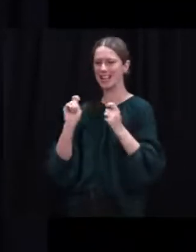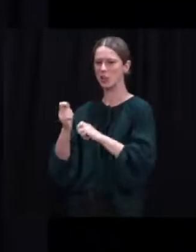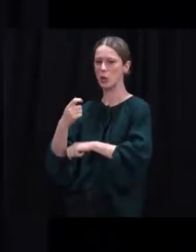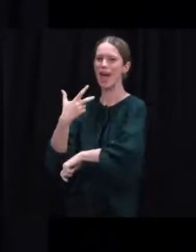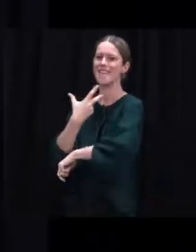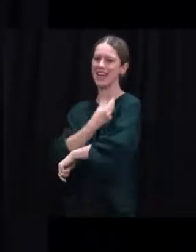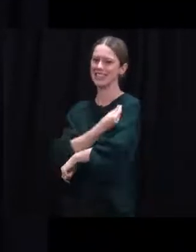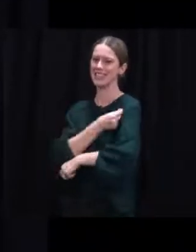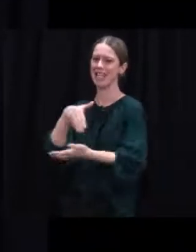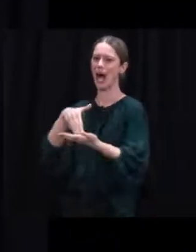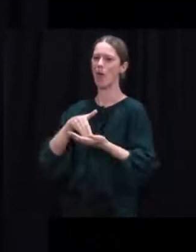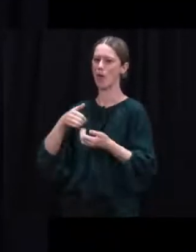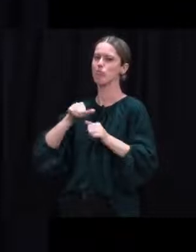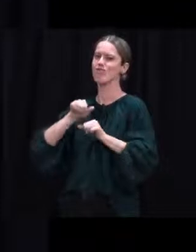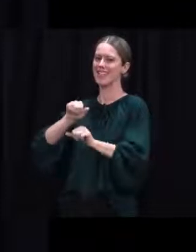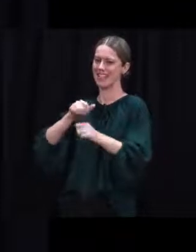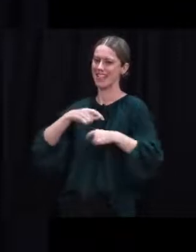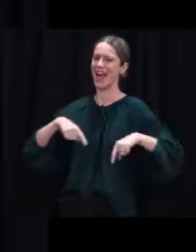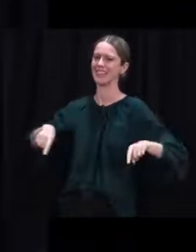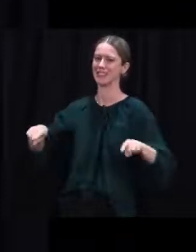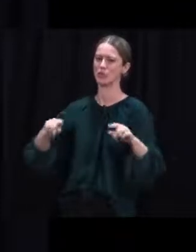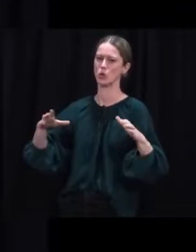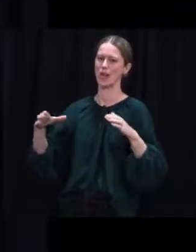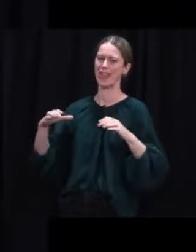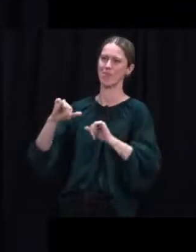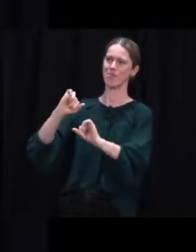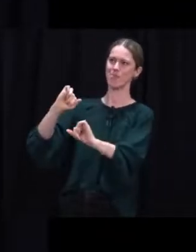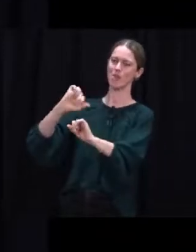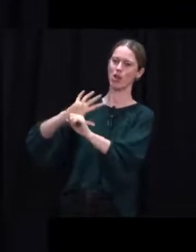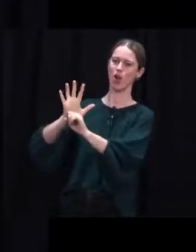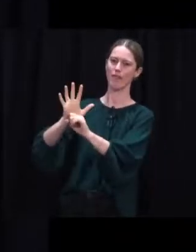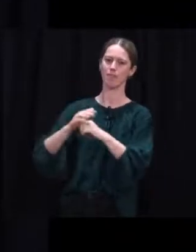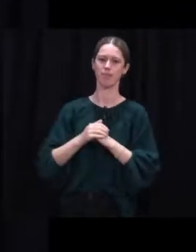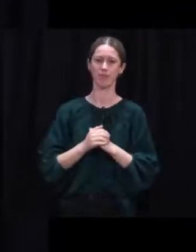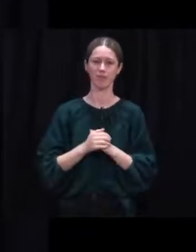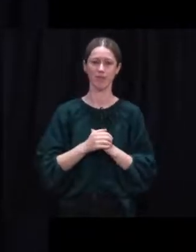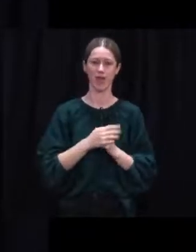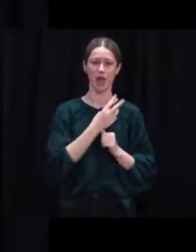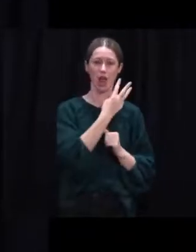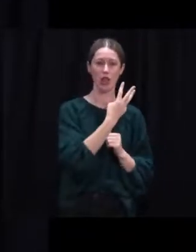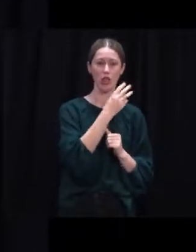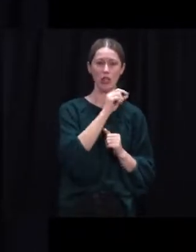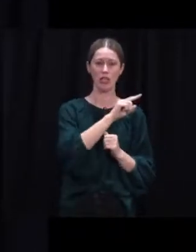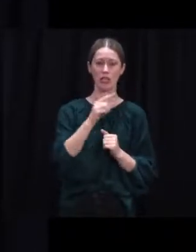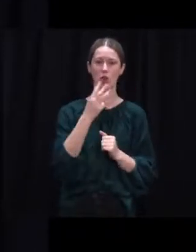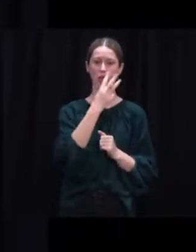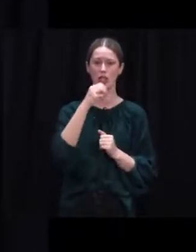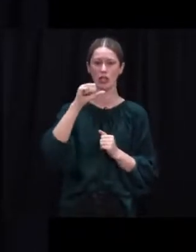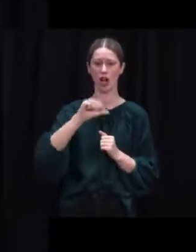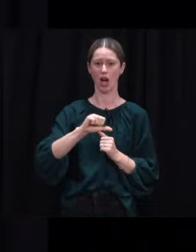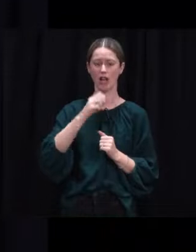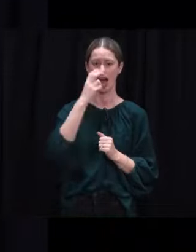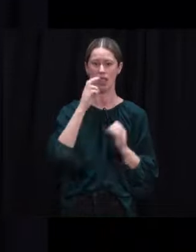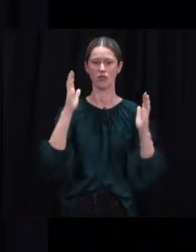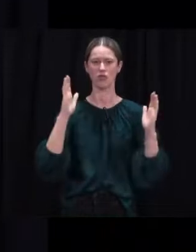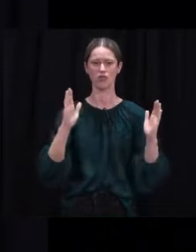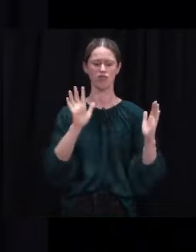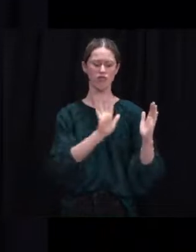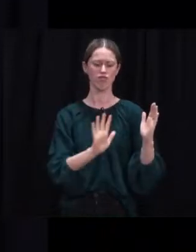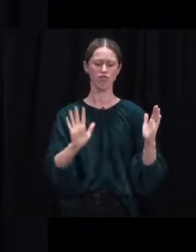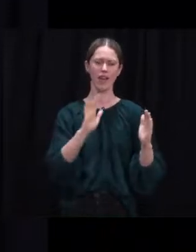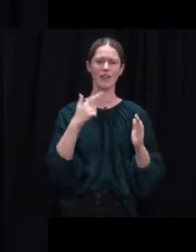border restrictions and lockdown measures being our main lines of defence to vaccination being a much bigger collective defence